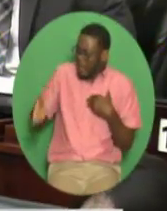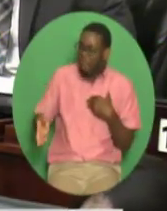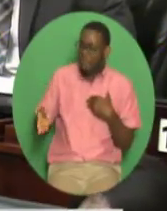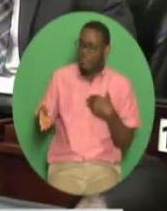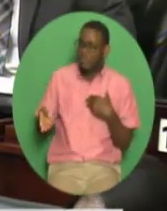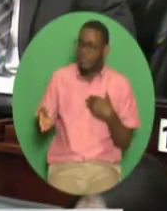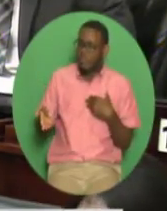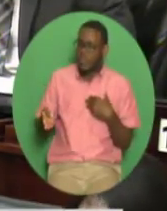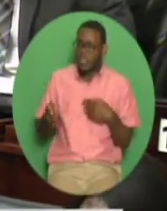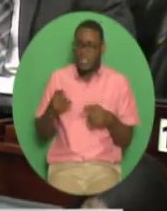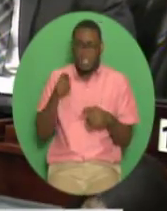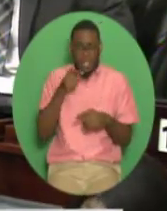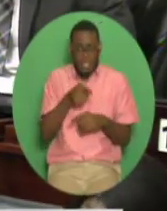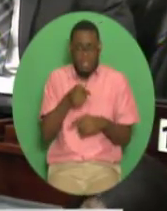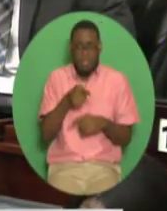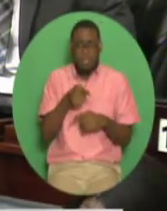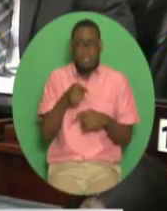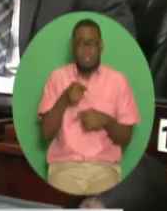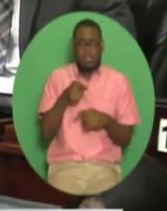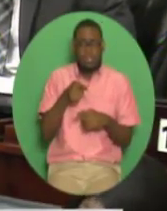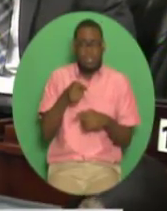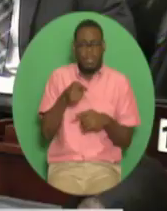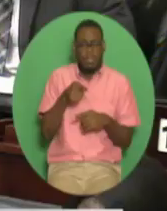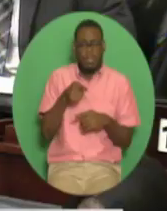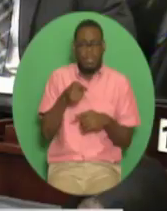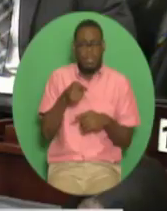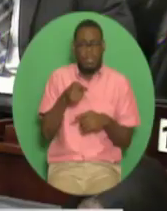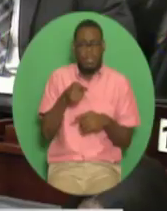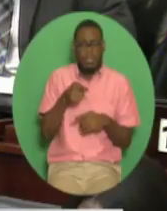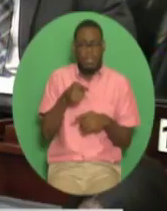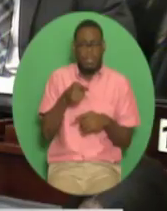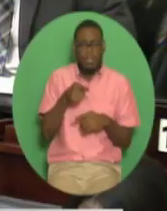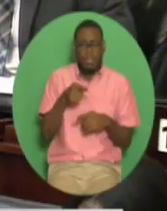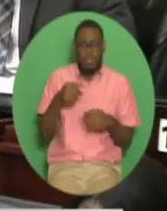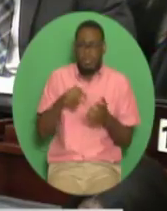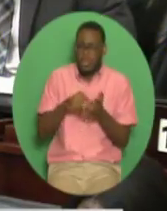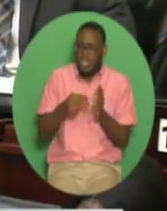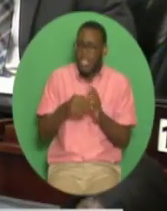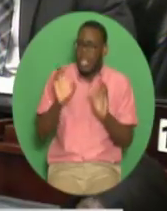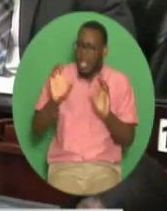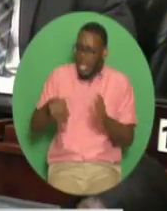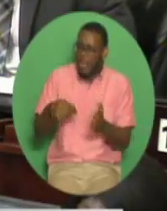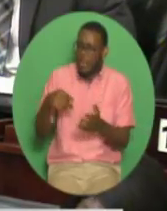are the ones who are in a better position